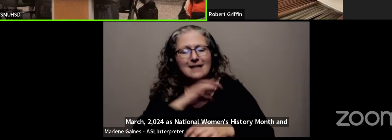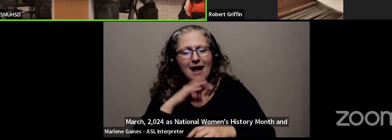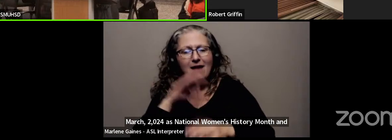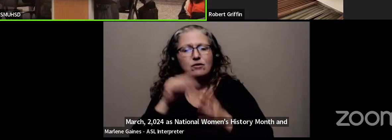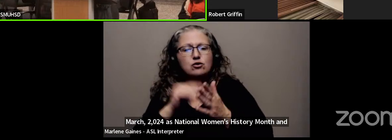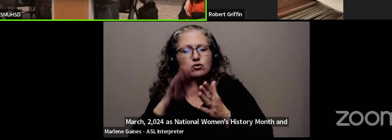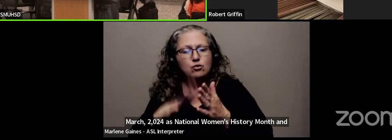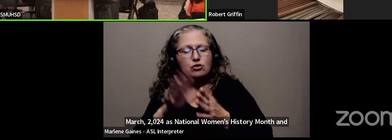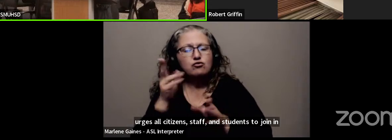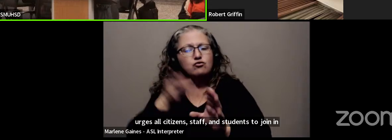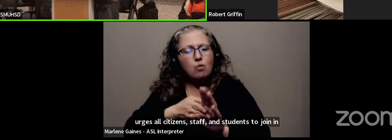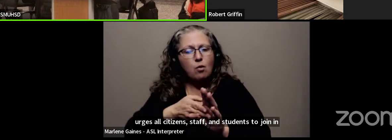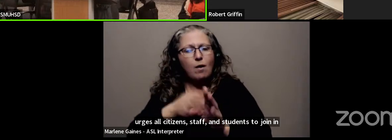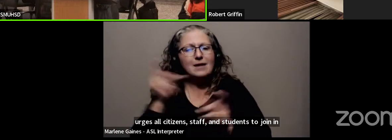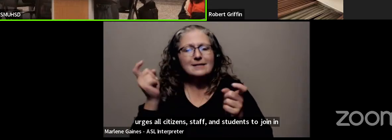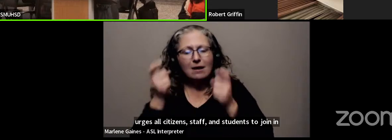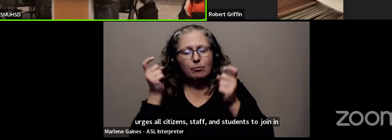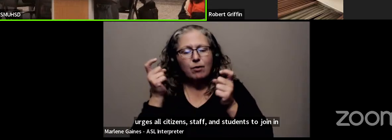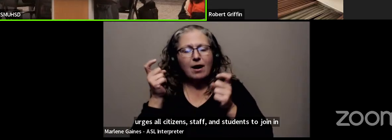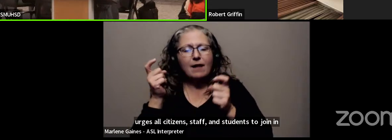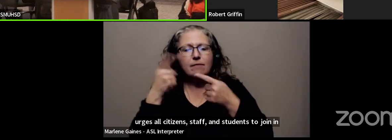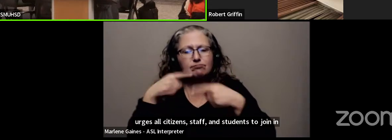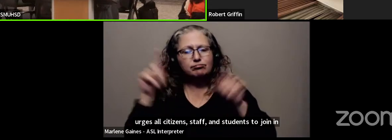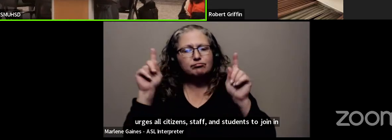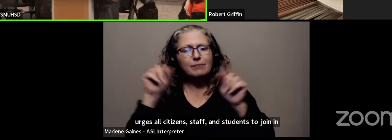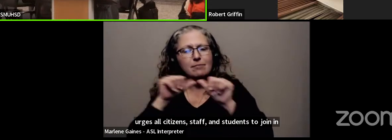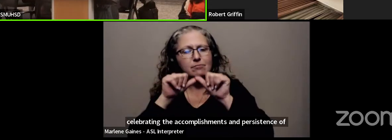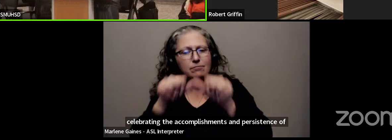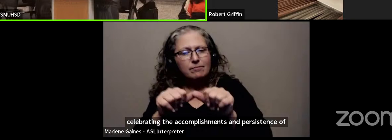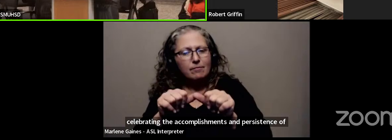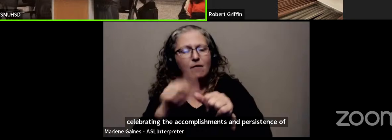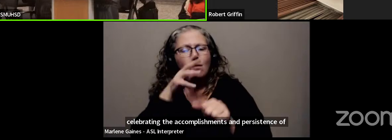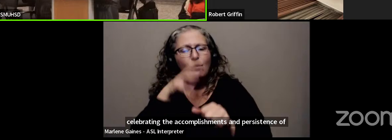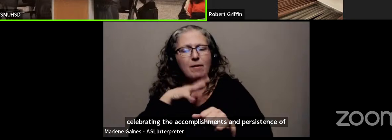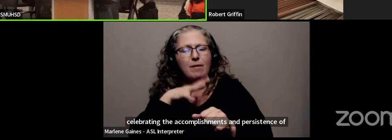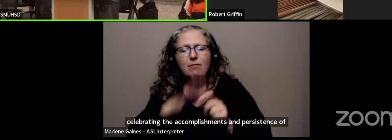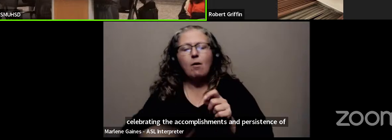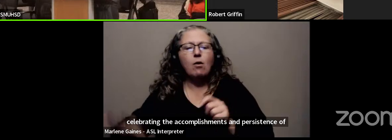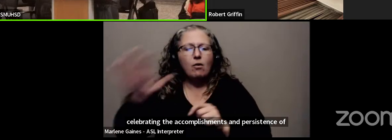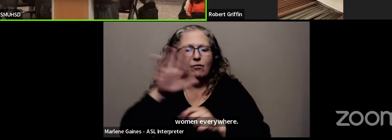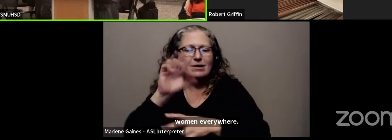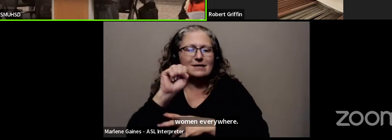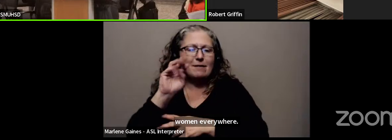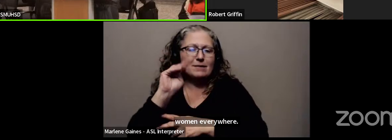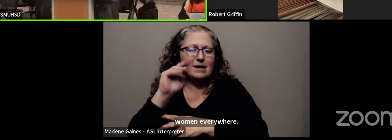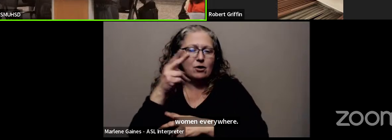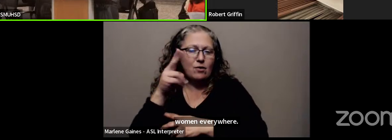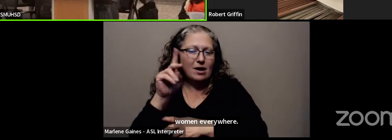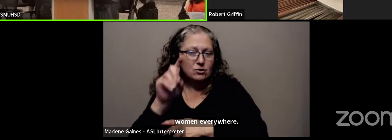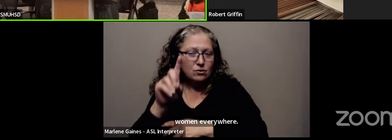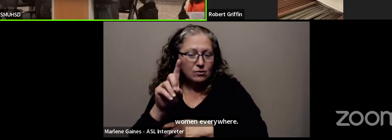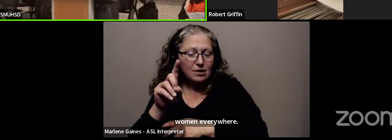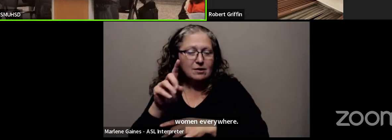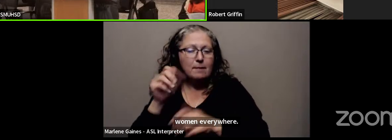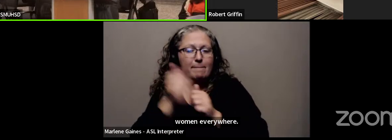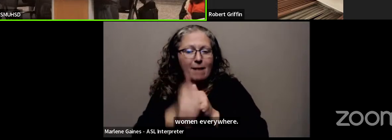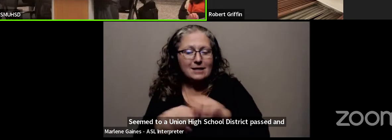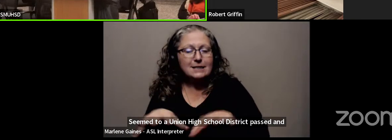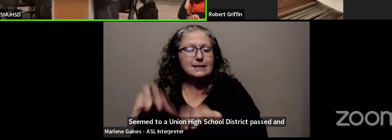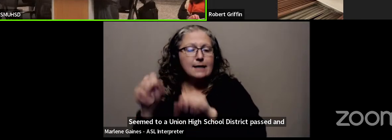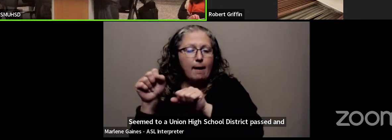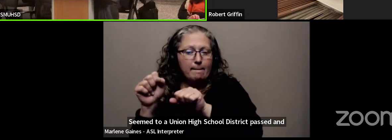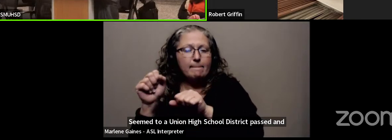the accomplishments and persistence of women everywhere. San Mateo Union High School District passed and adopted